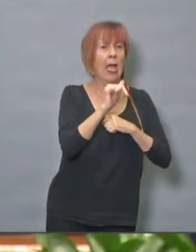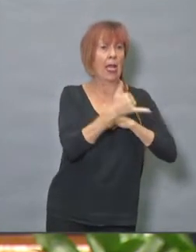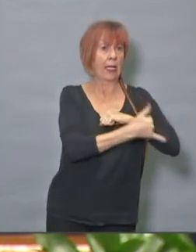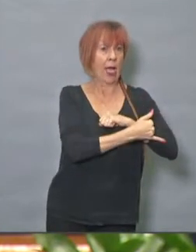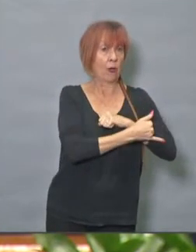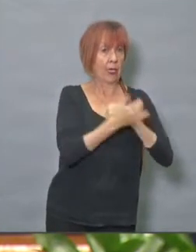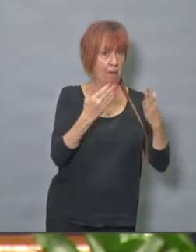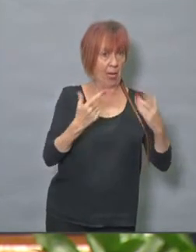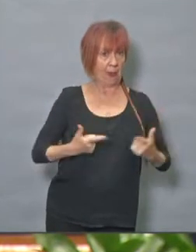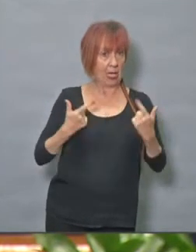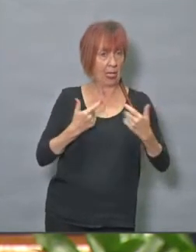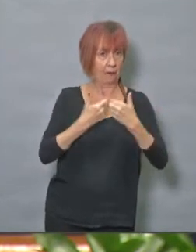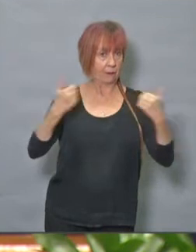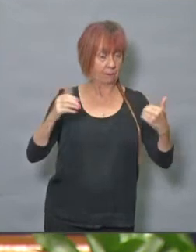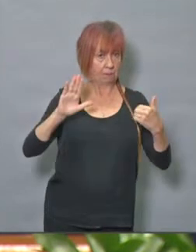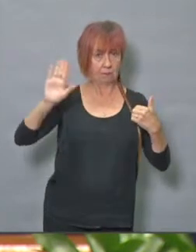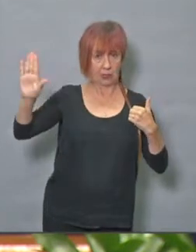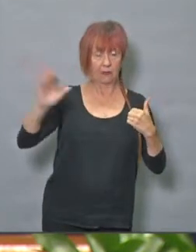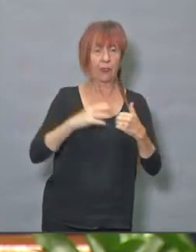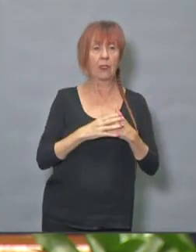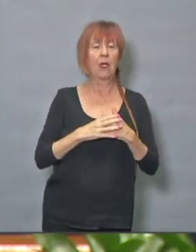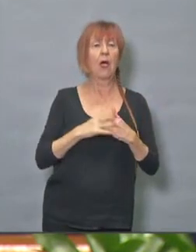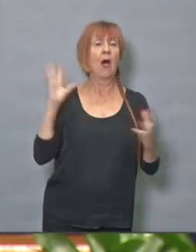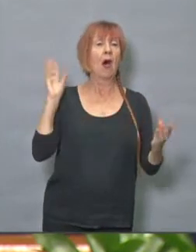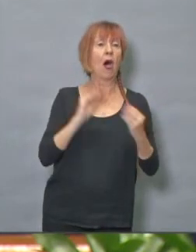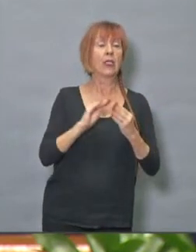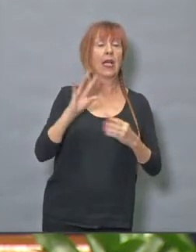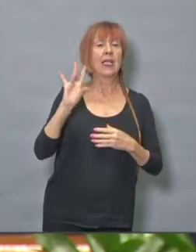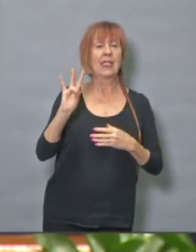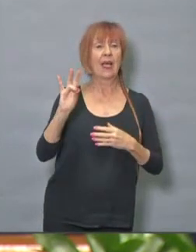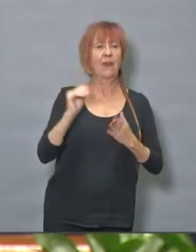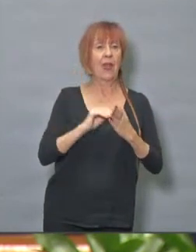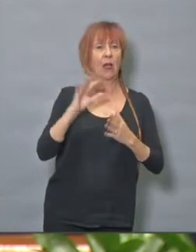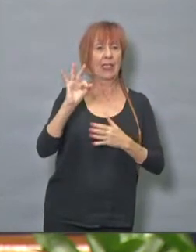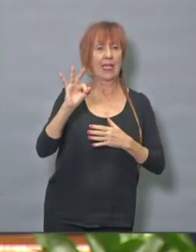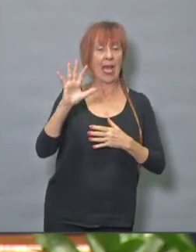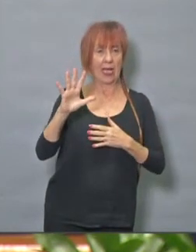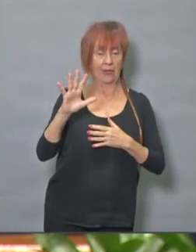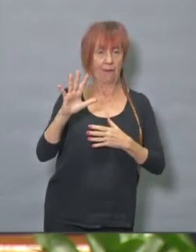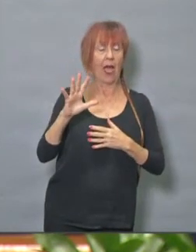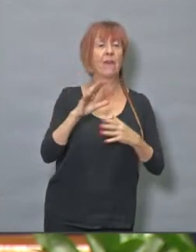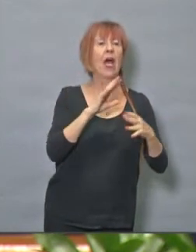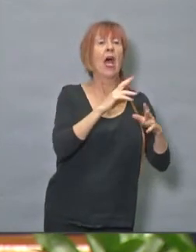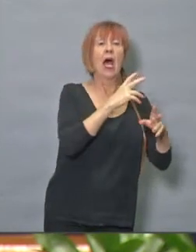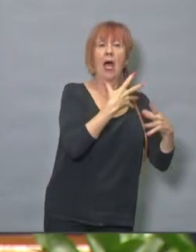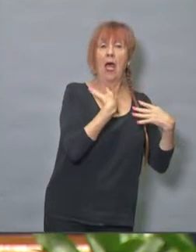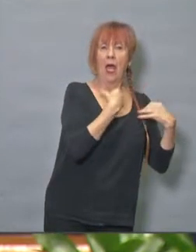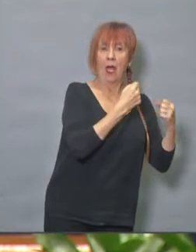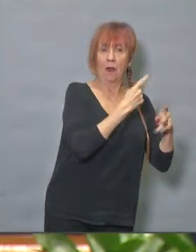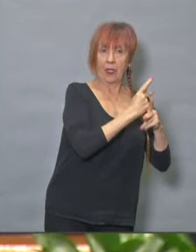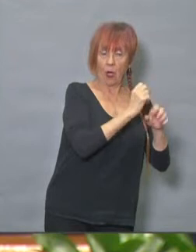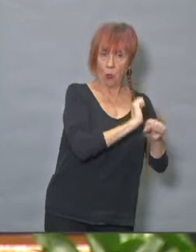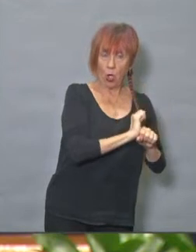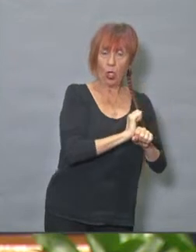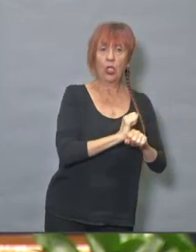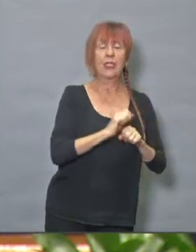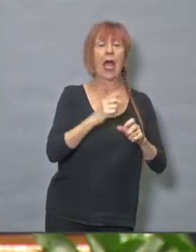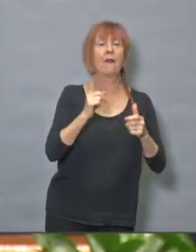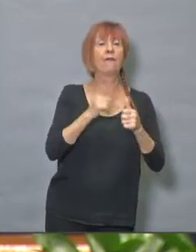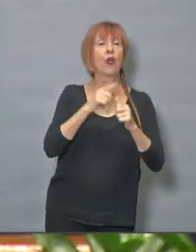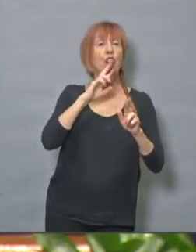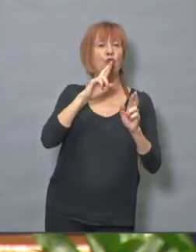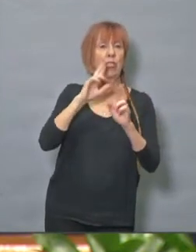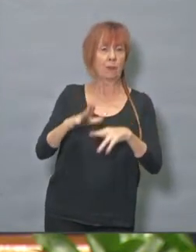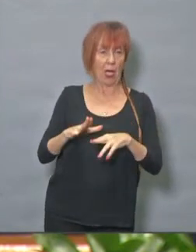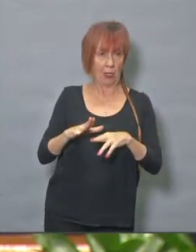jurisdictions. There's a total of 7,095 healthcare workers and first responders with confirmed cases of